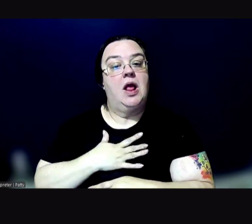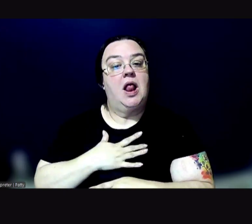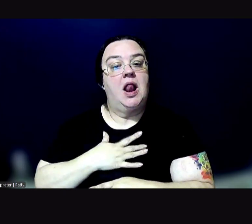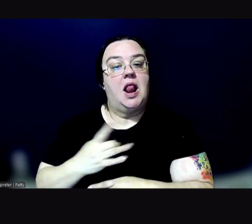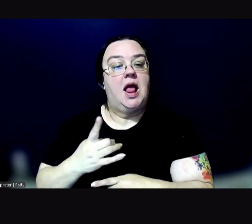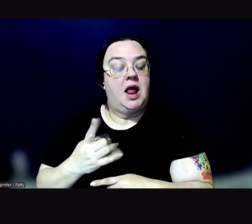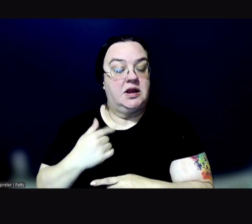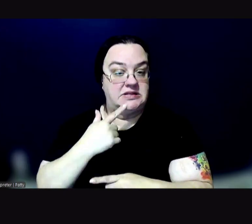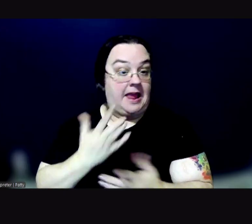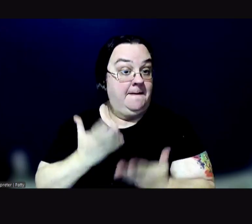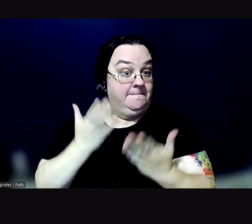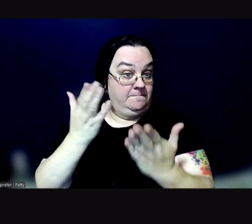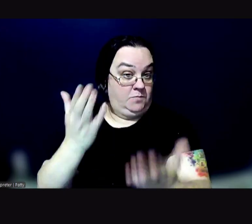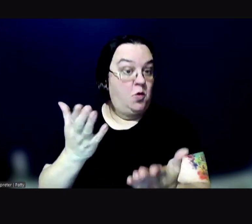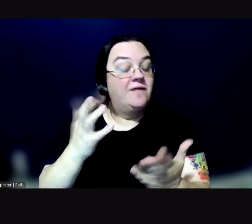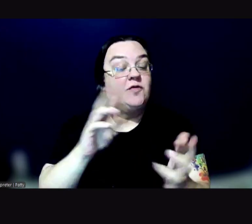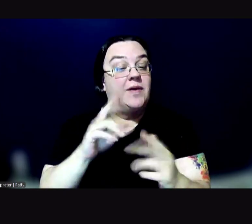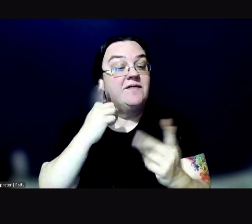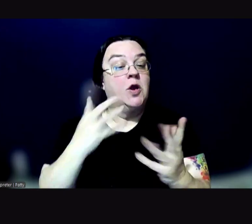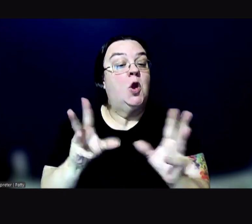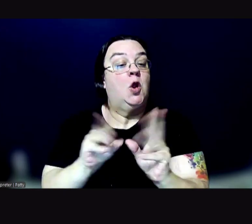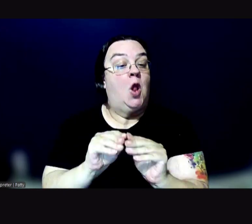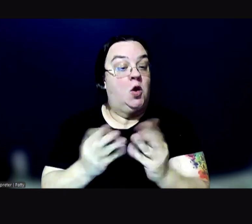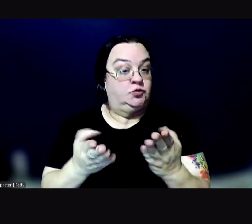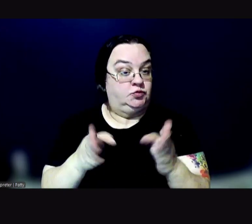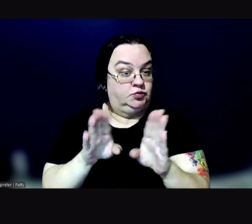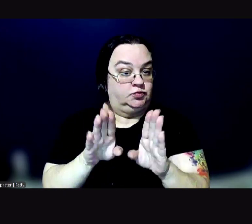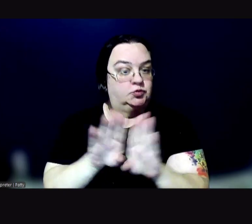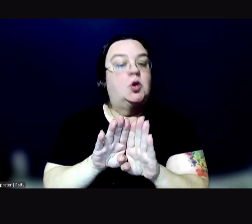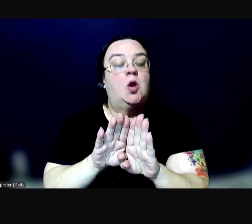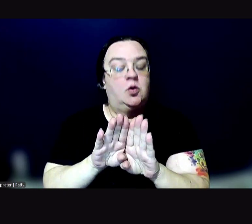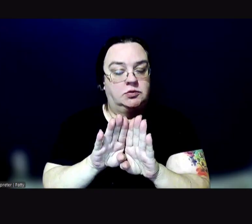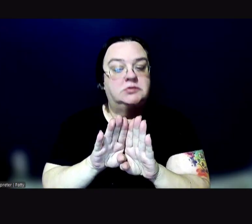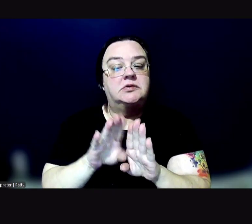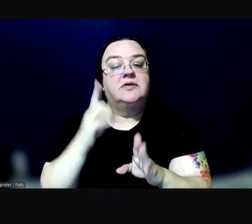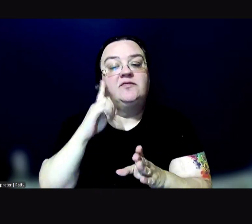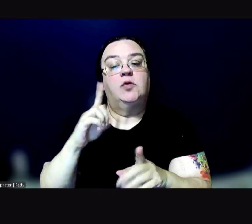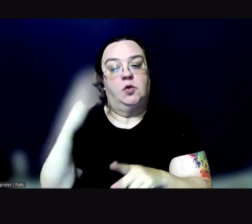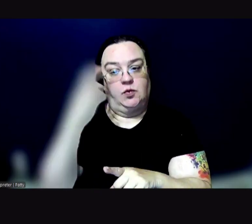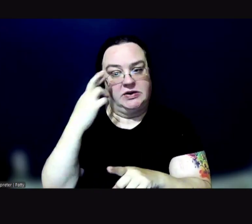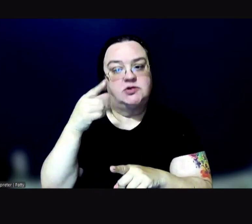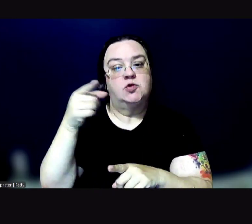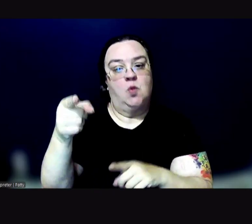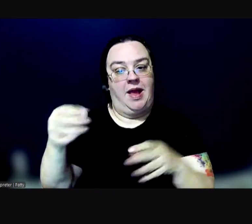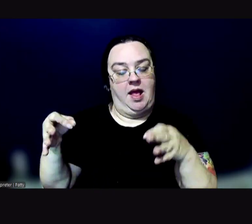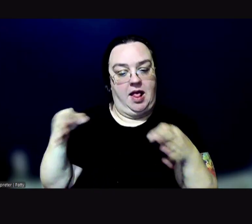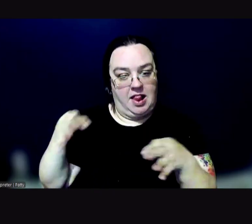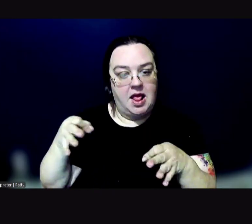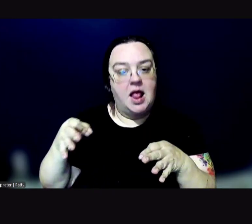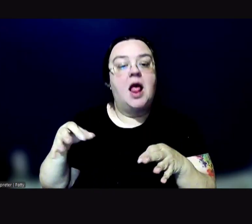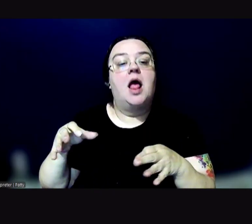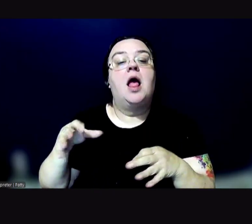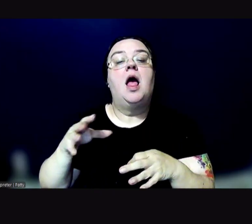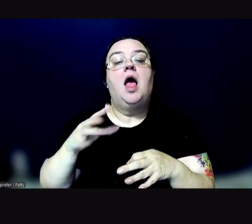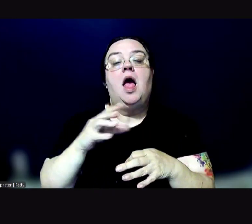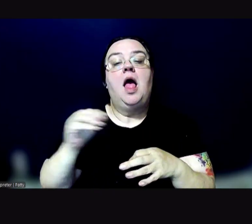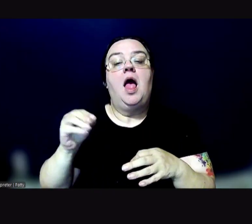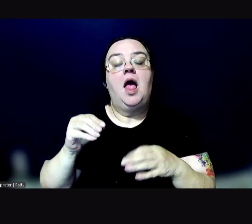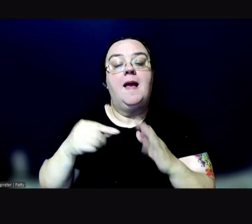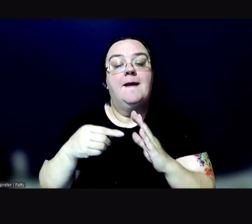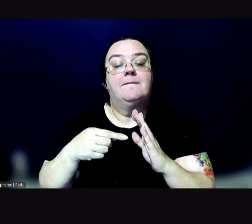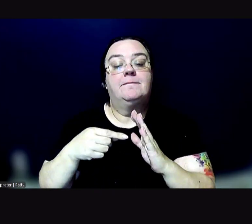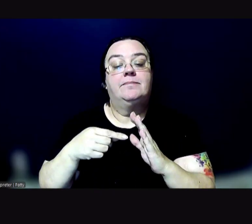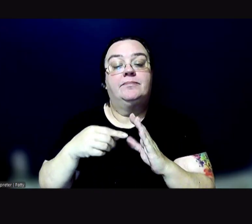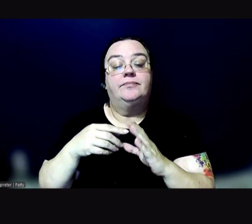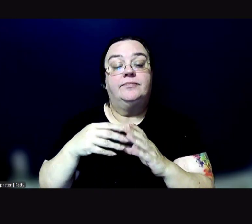that we go to closed session for the reasons that you outlined. And present in the closed meeting,